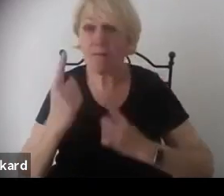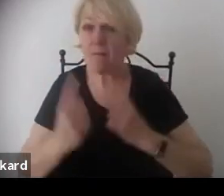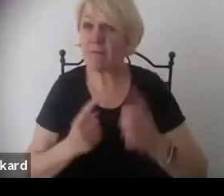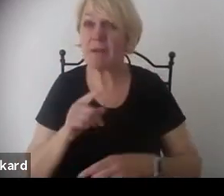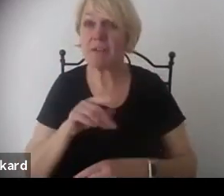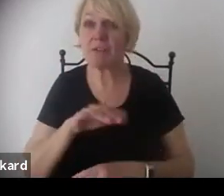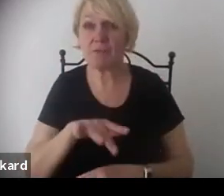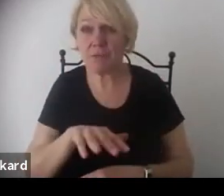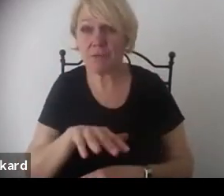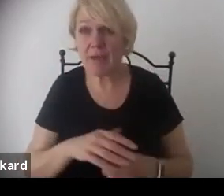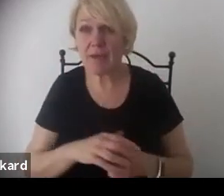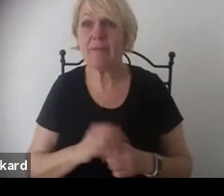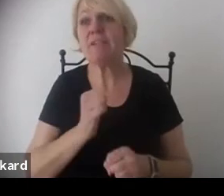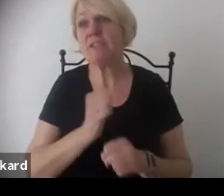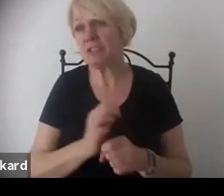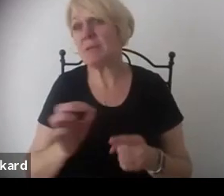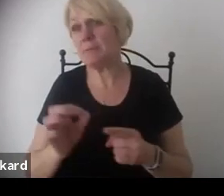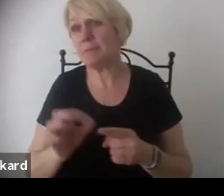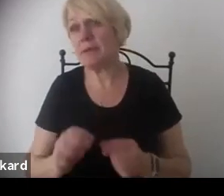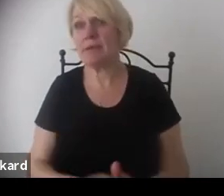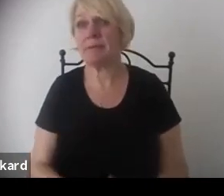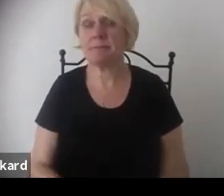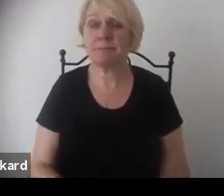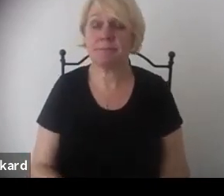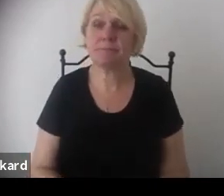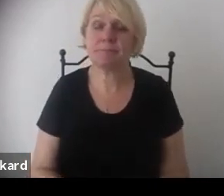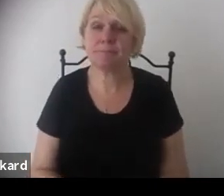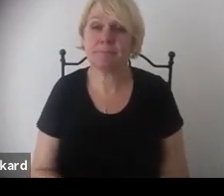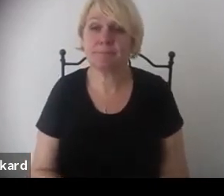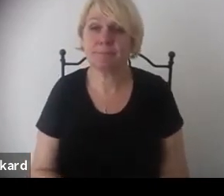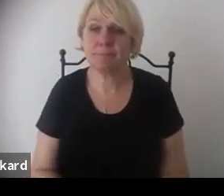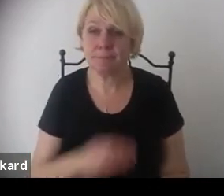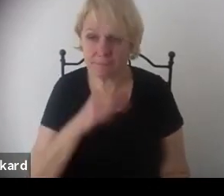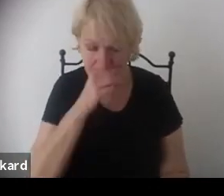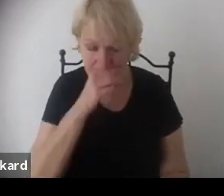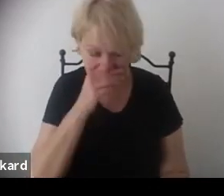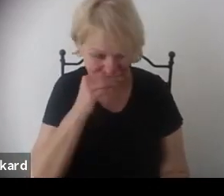and perhaps GPs. Thank you.